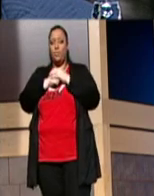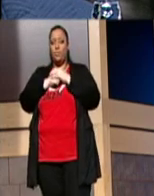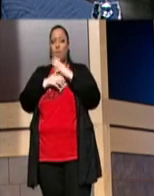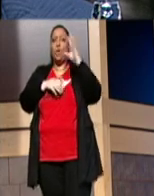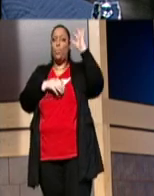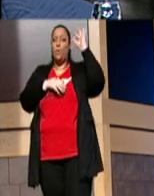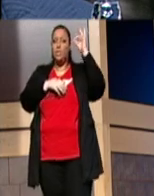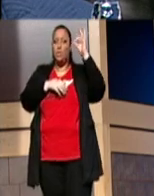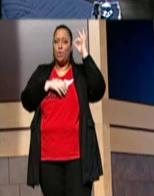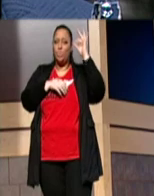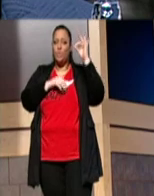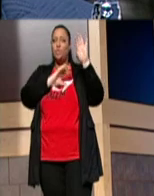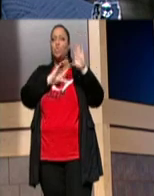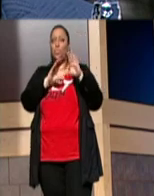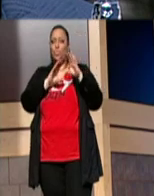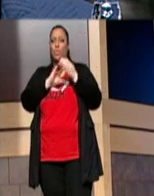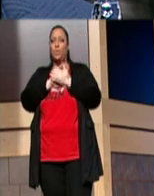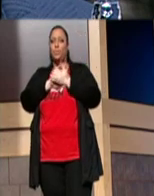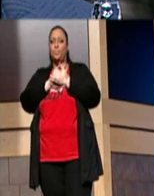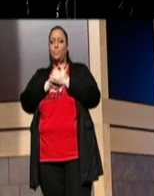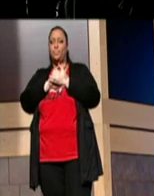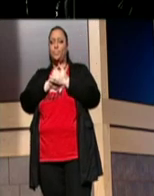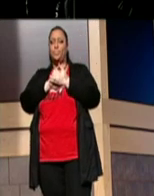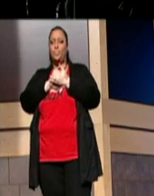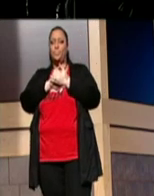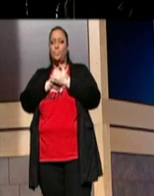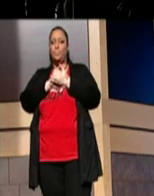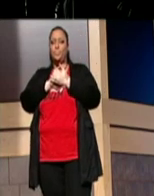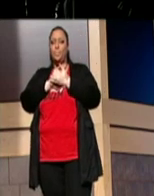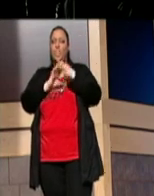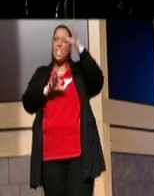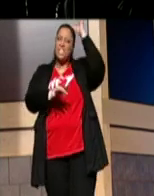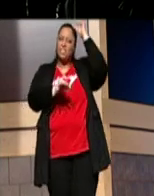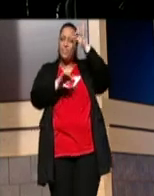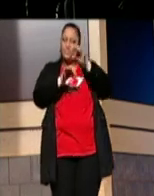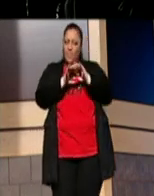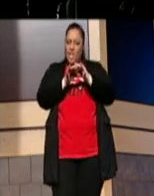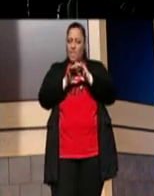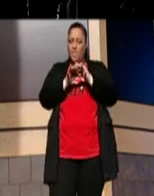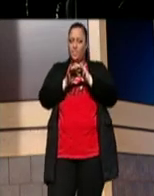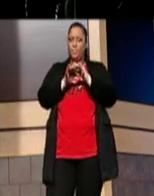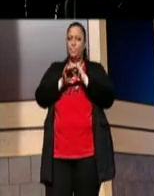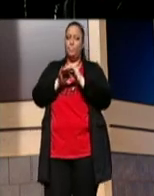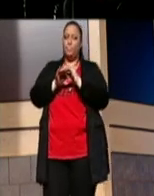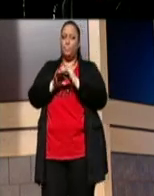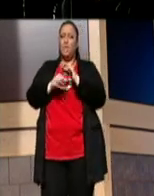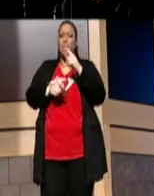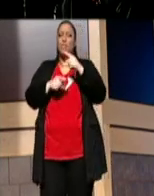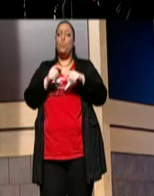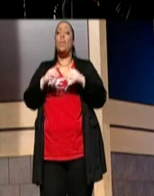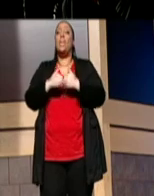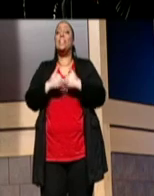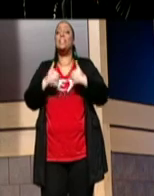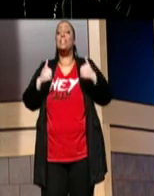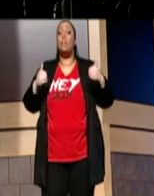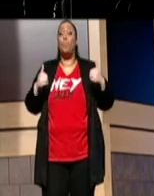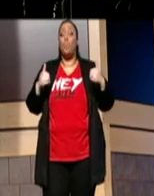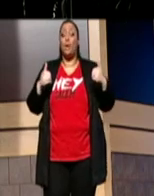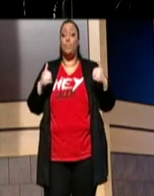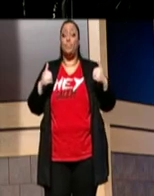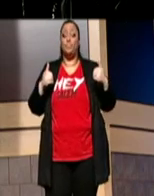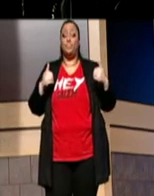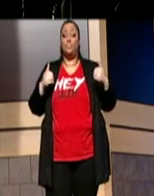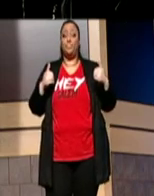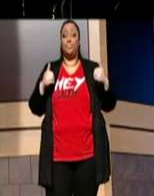preacher doing with a mall? Yeah. You follow what I'm saying? Sure. So it's faith and the marketplace. Wow. You can't separate the two. And when I was in